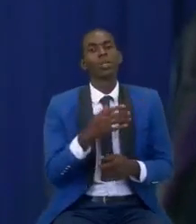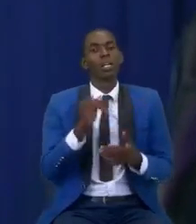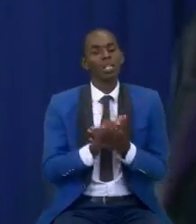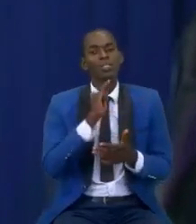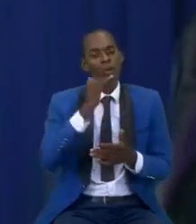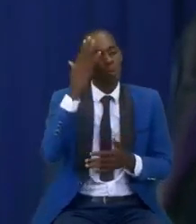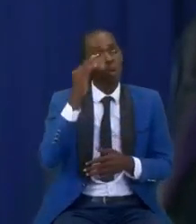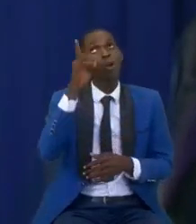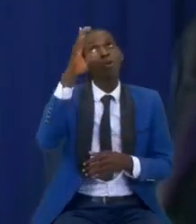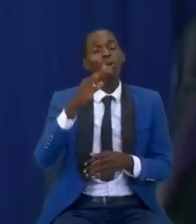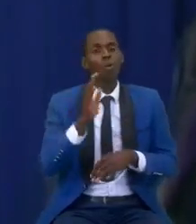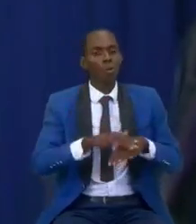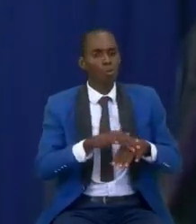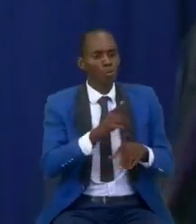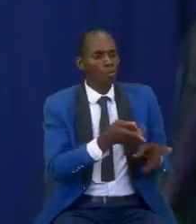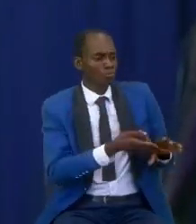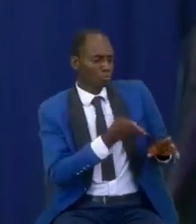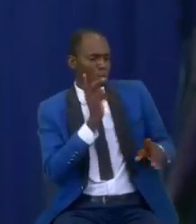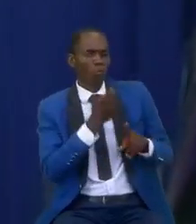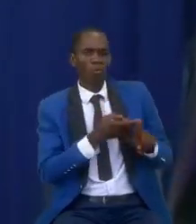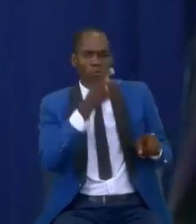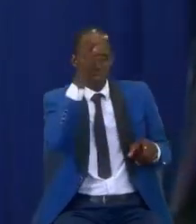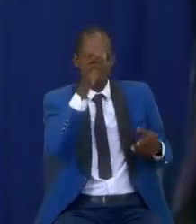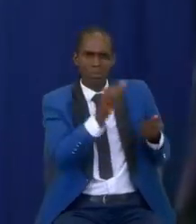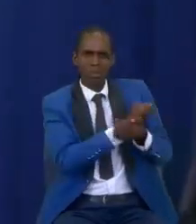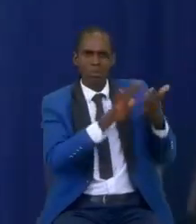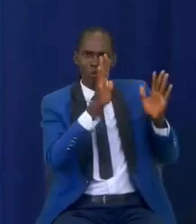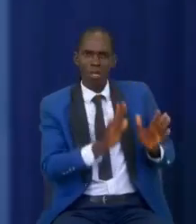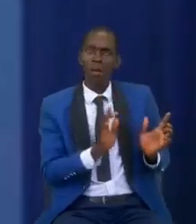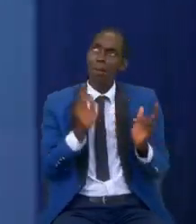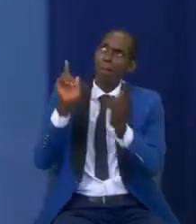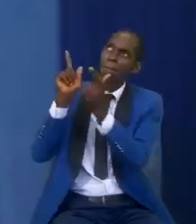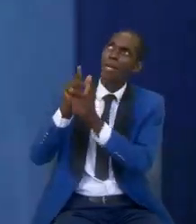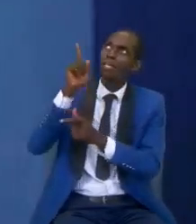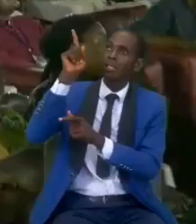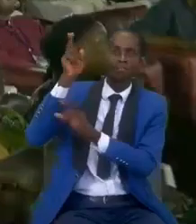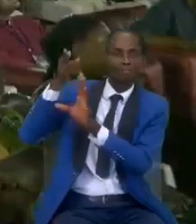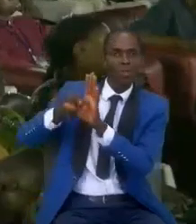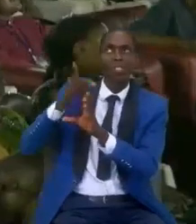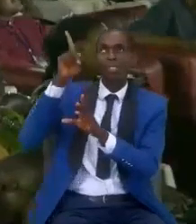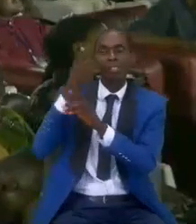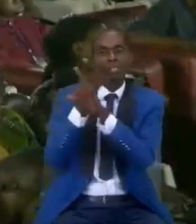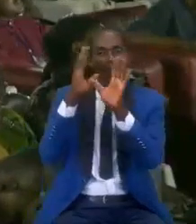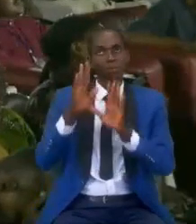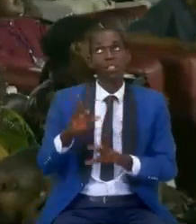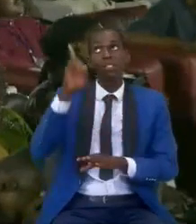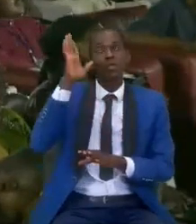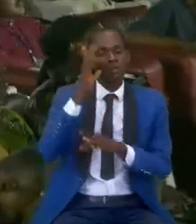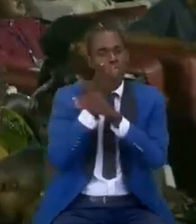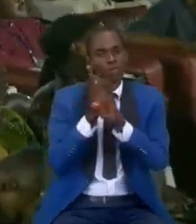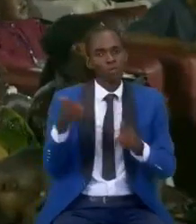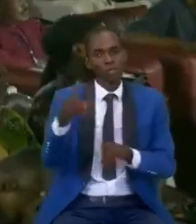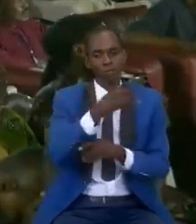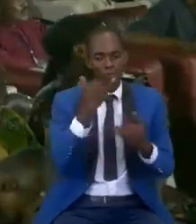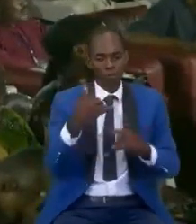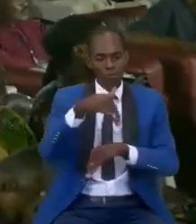And tonight the Lord will deliver you completely in Jesus' name. Incline your